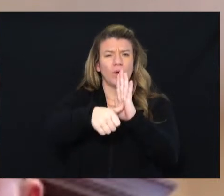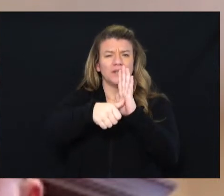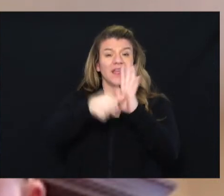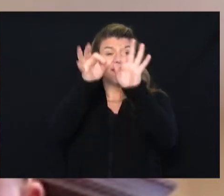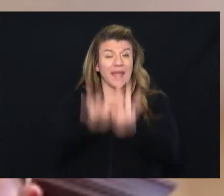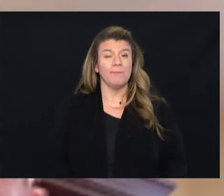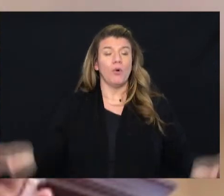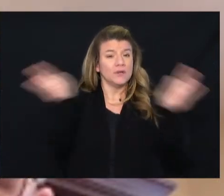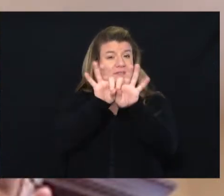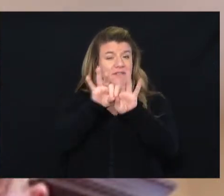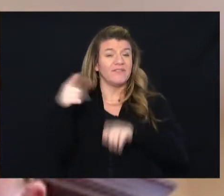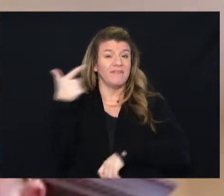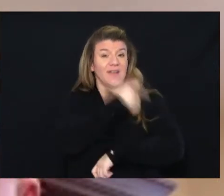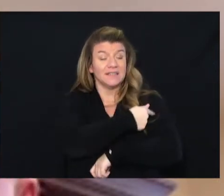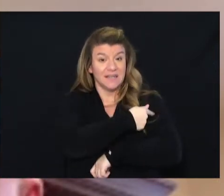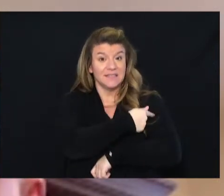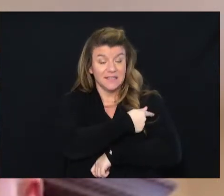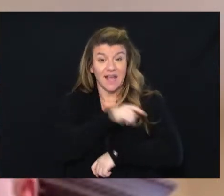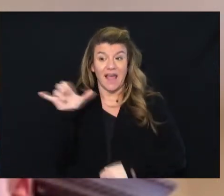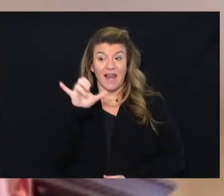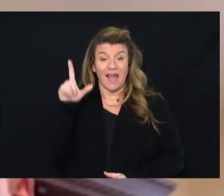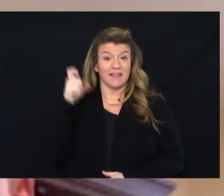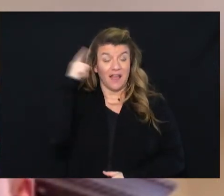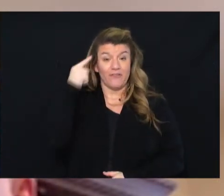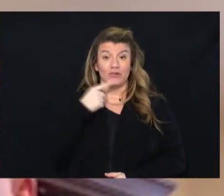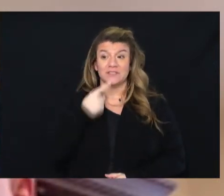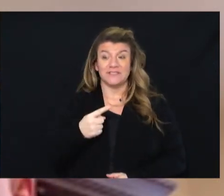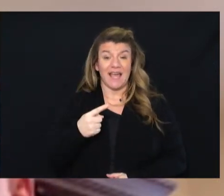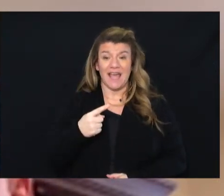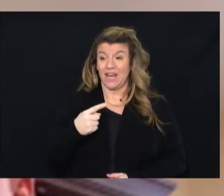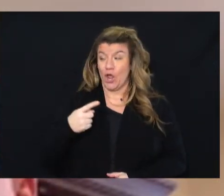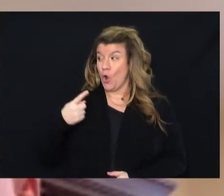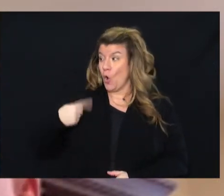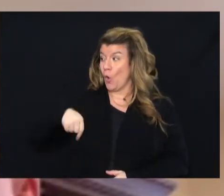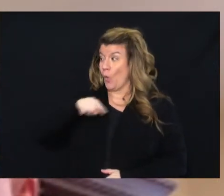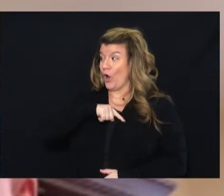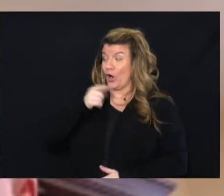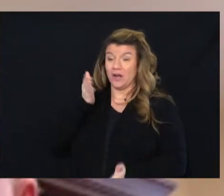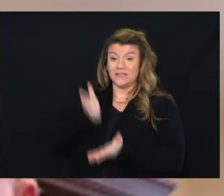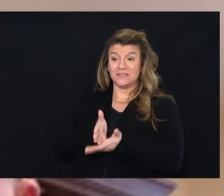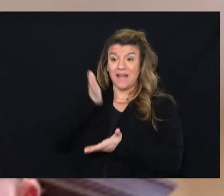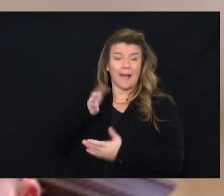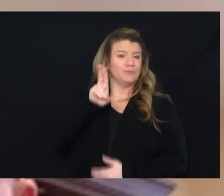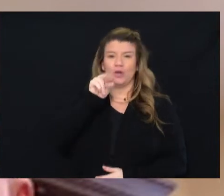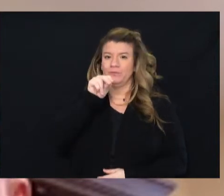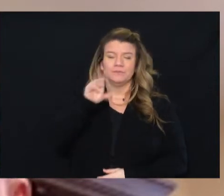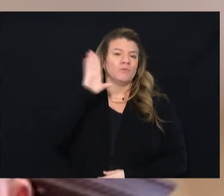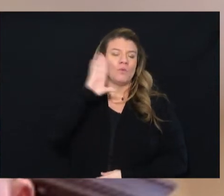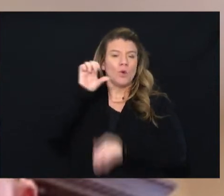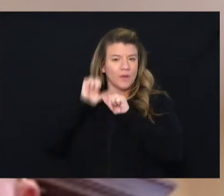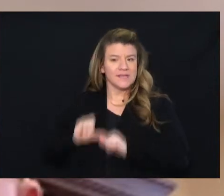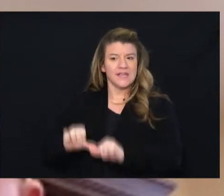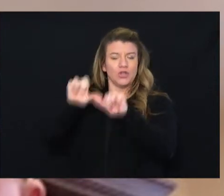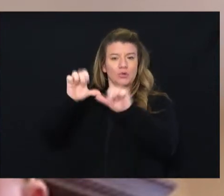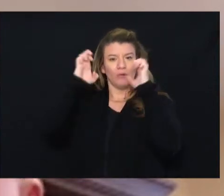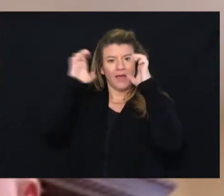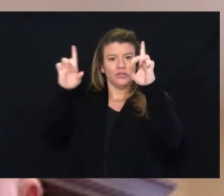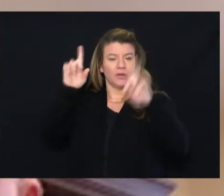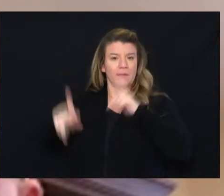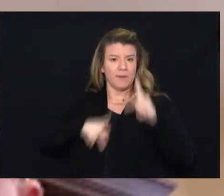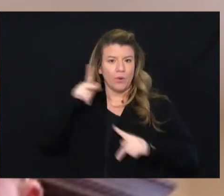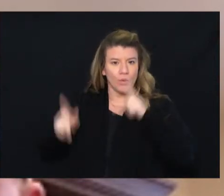getting vaccinated. As the governor pointed out, we will not stop. We'll continue to try to educate people